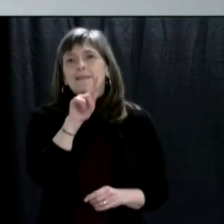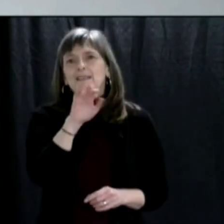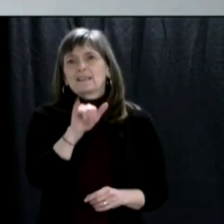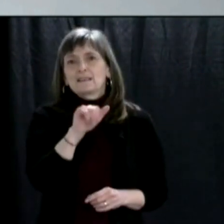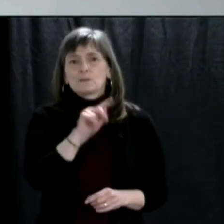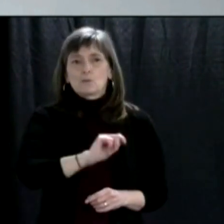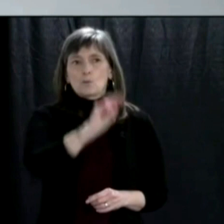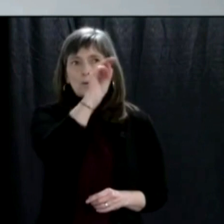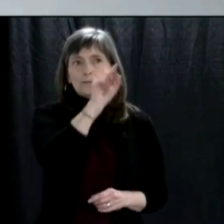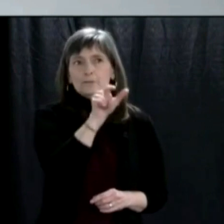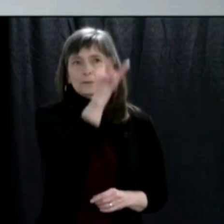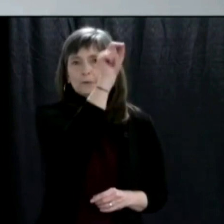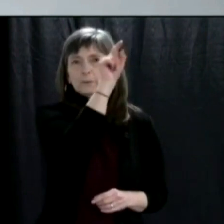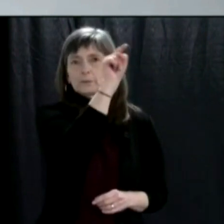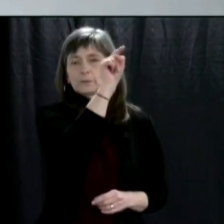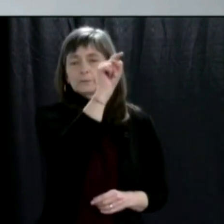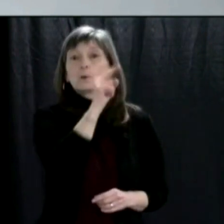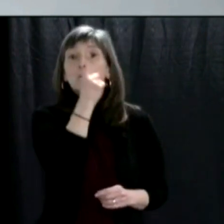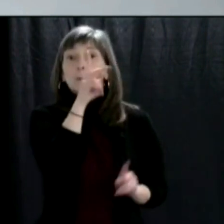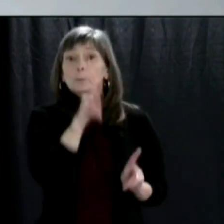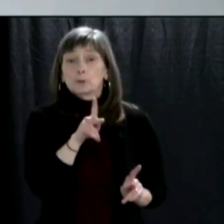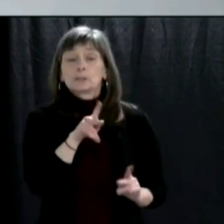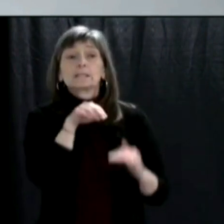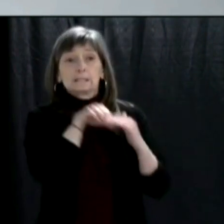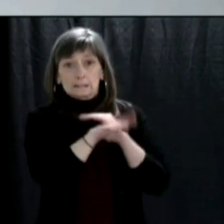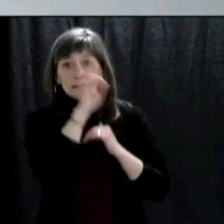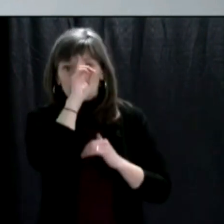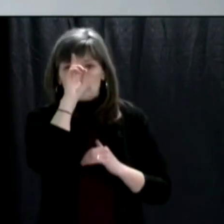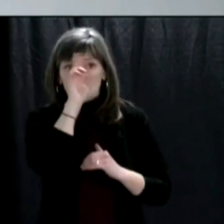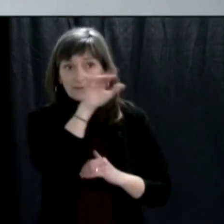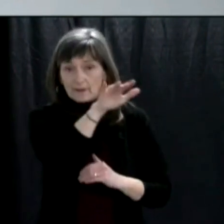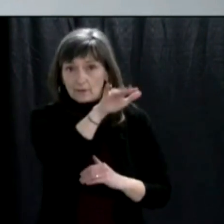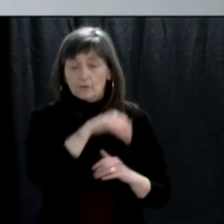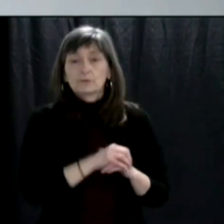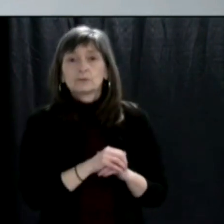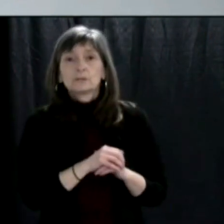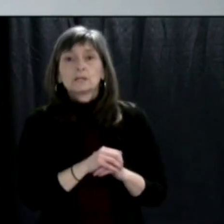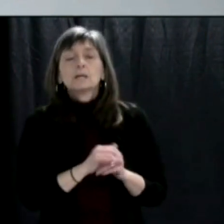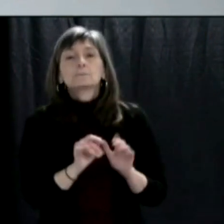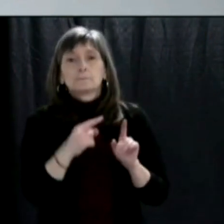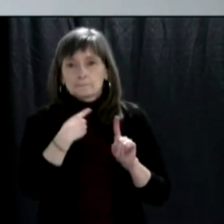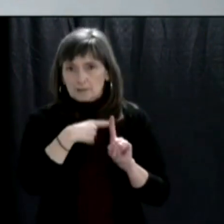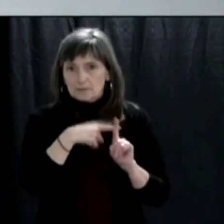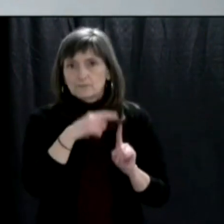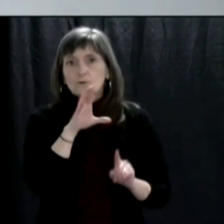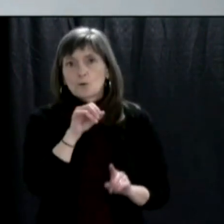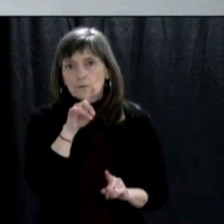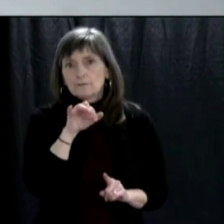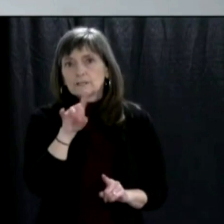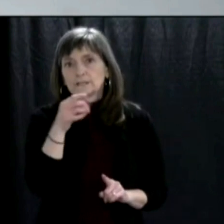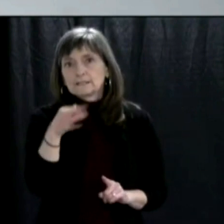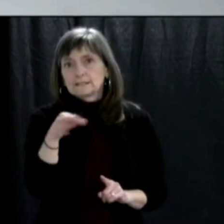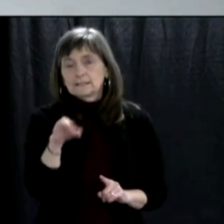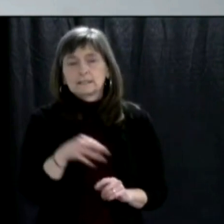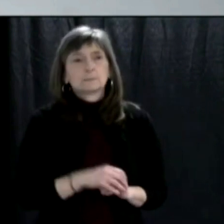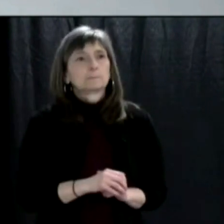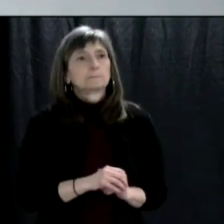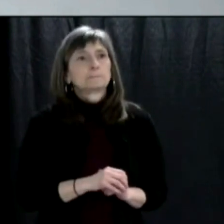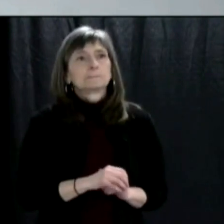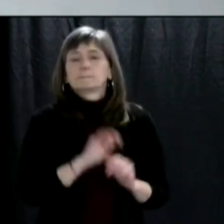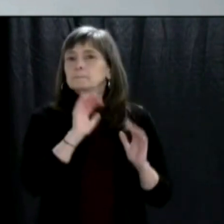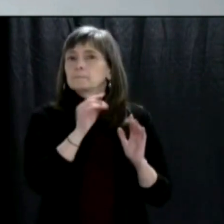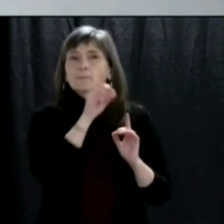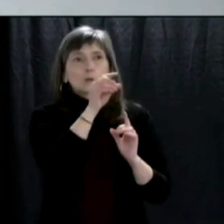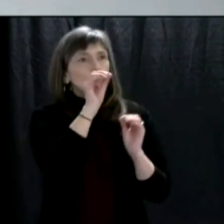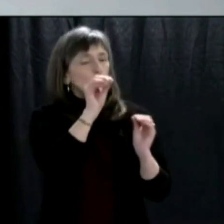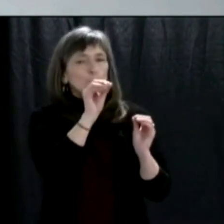Memorial Hospital. The patient had tested positive for COVID-19. At this point, we understand the patient did not travel and did not have contact